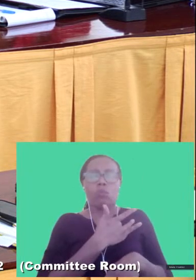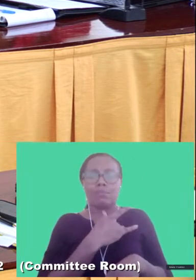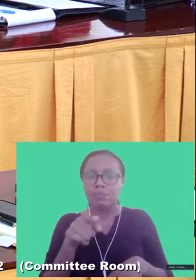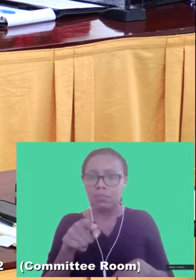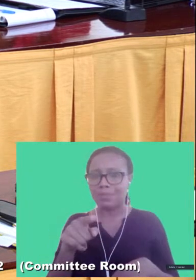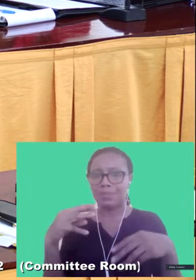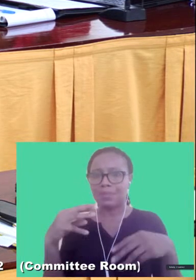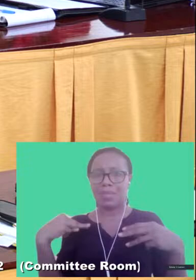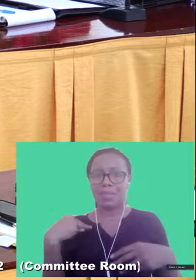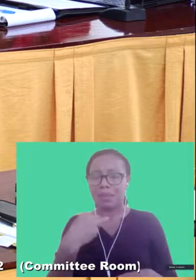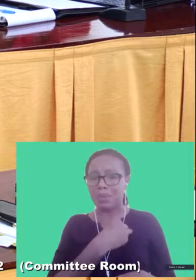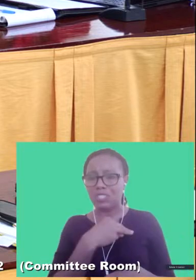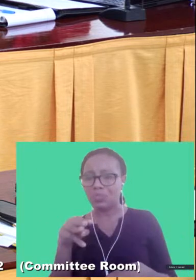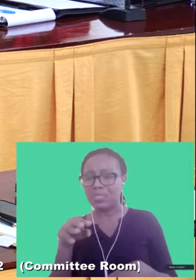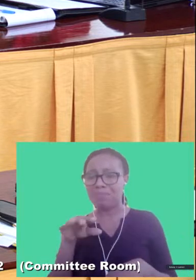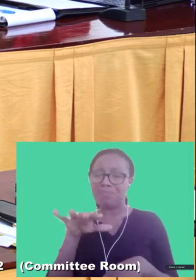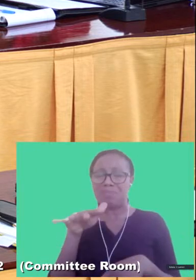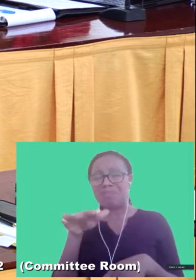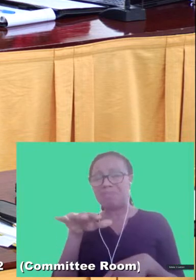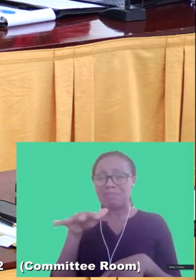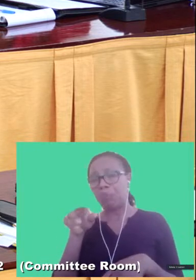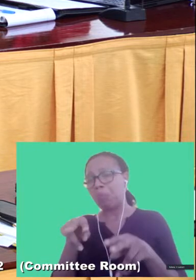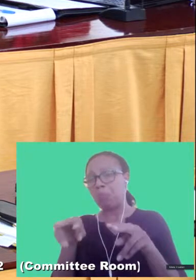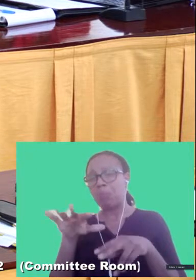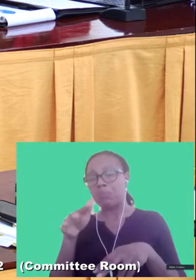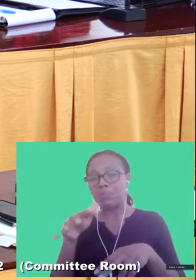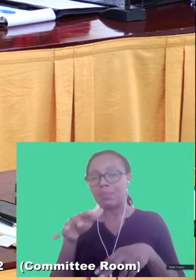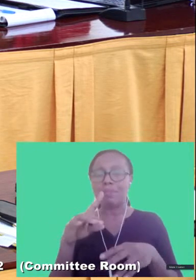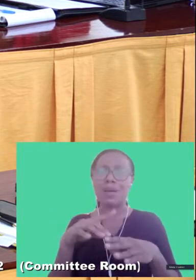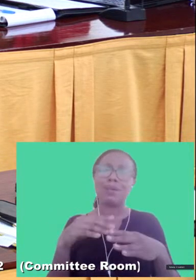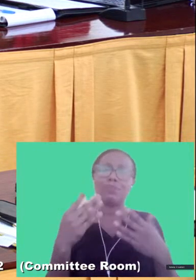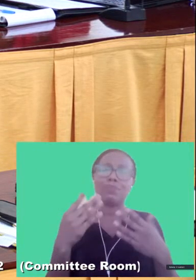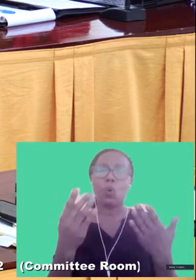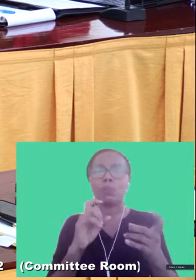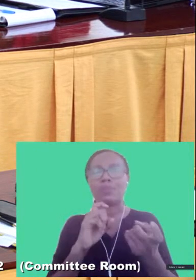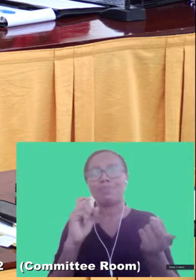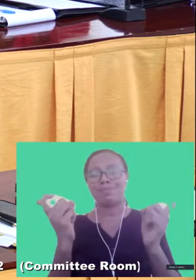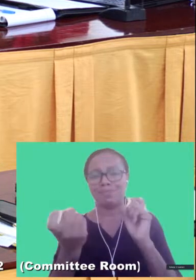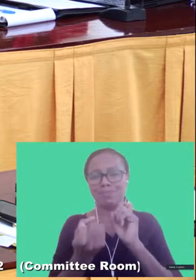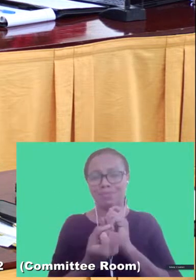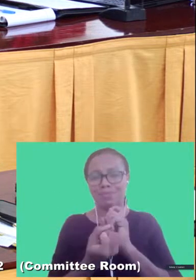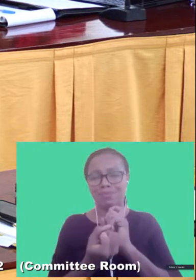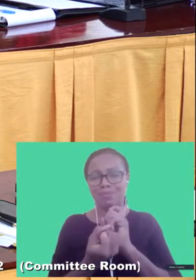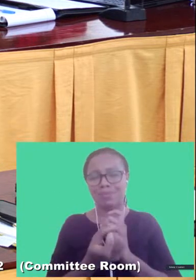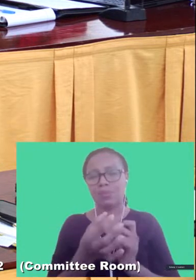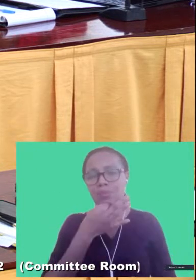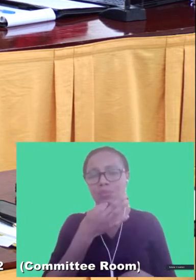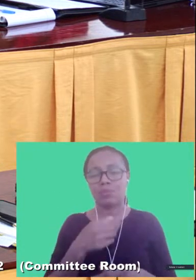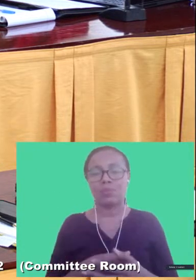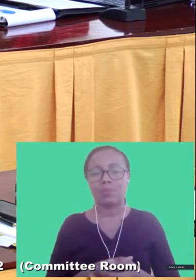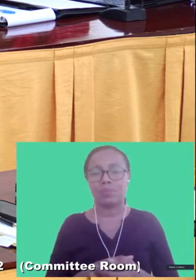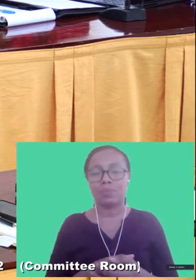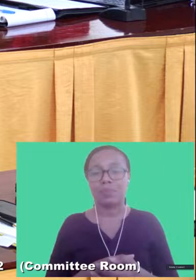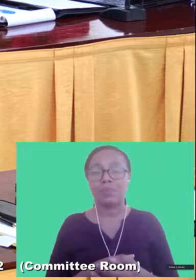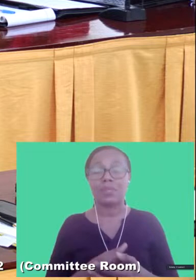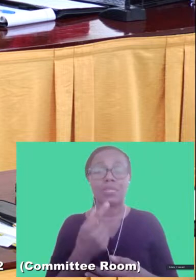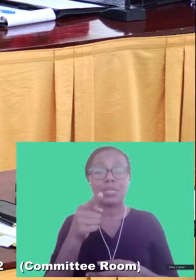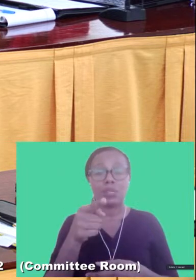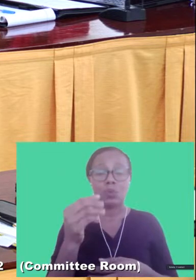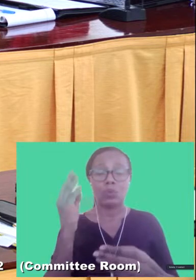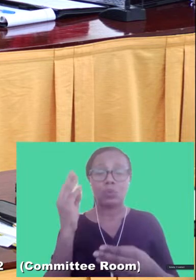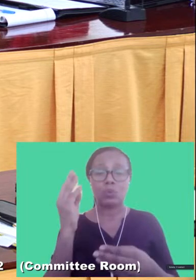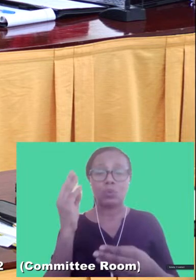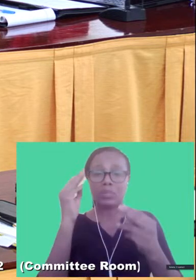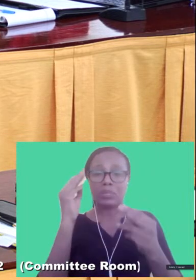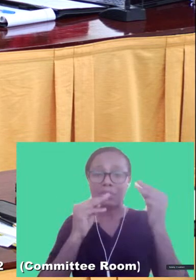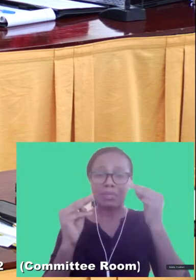I understand the concern that you have. As a member of parliament, I have the same concern. I think we all have to face the reality